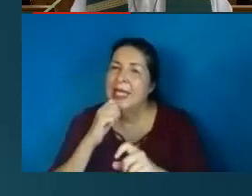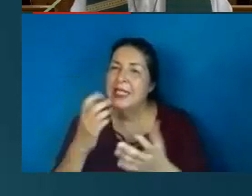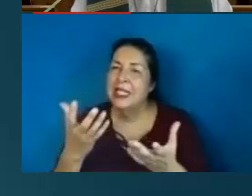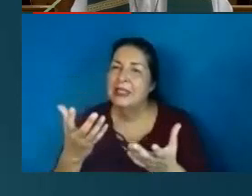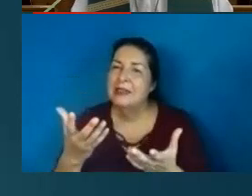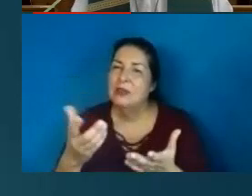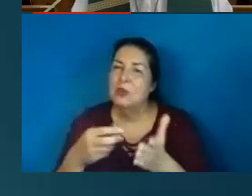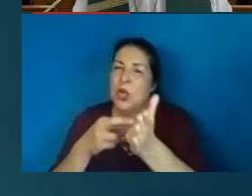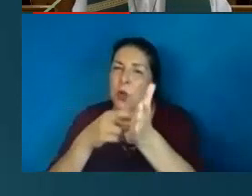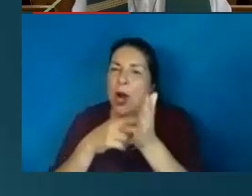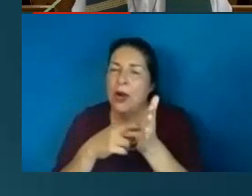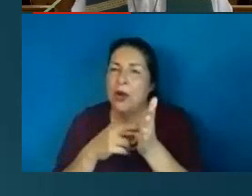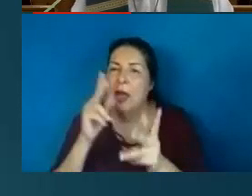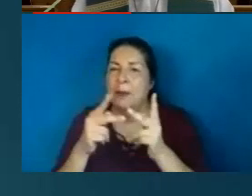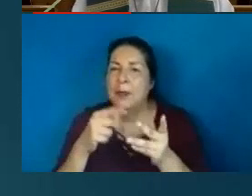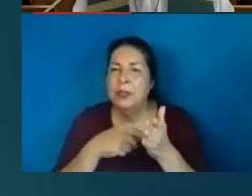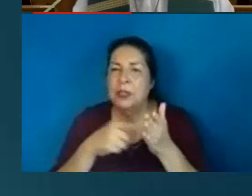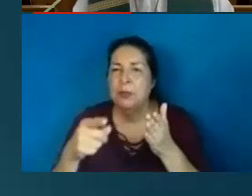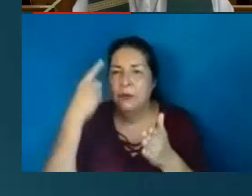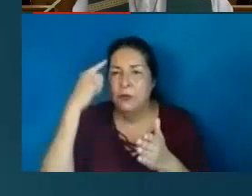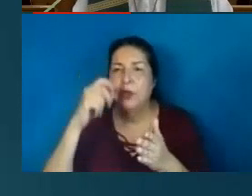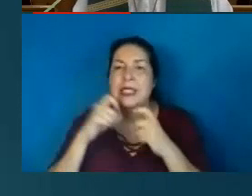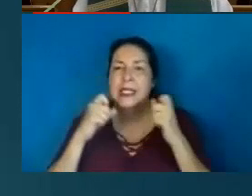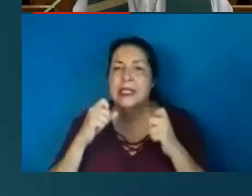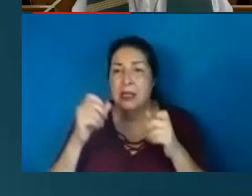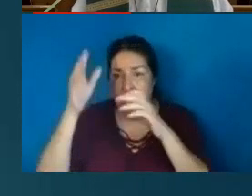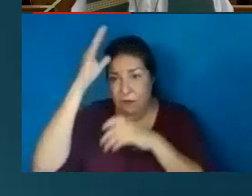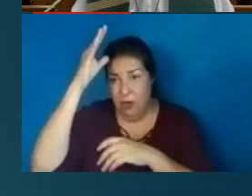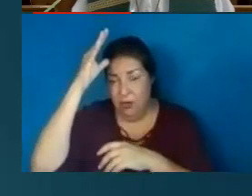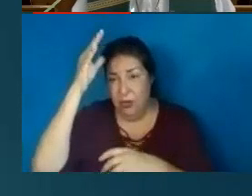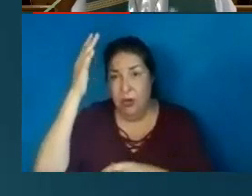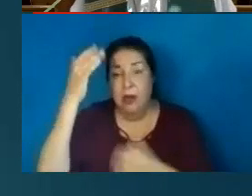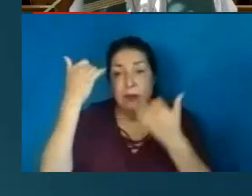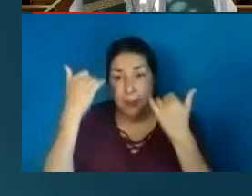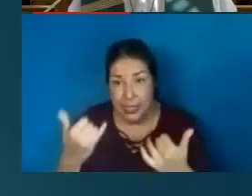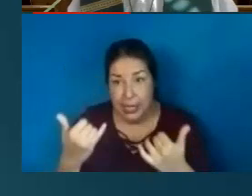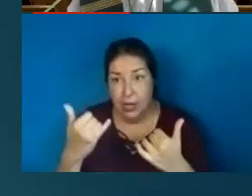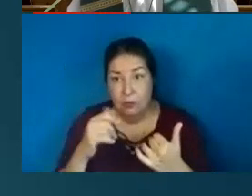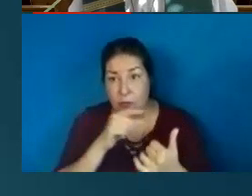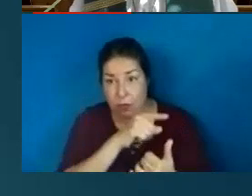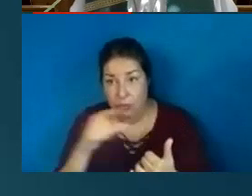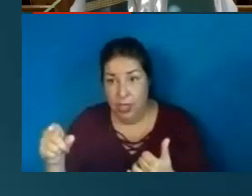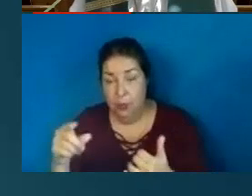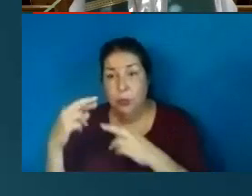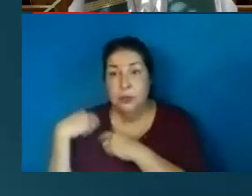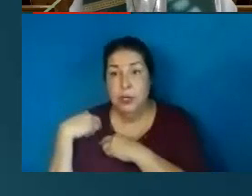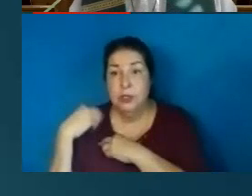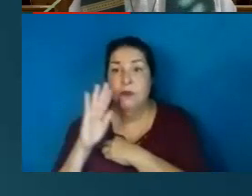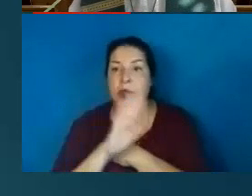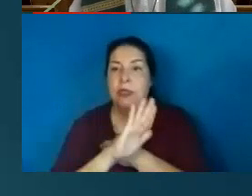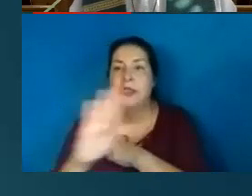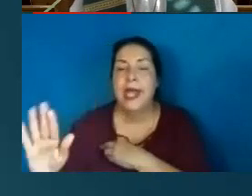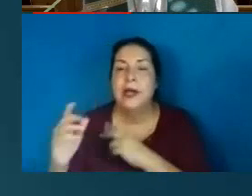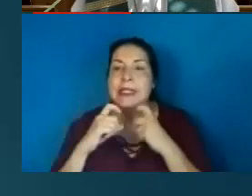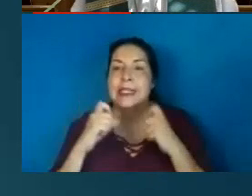his people pay for the sins of their fathers. From now on, they were accountable for their own sins and no one